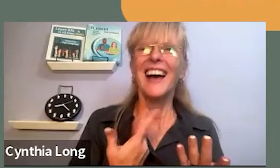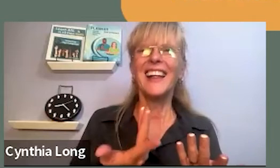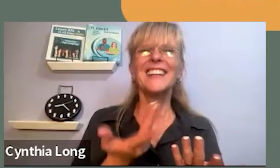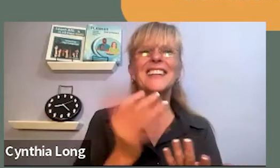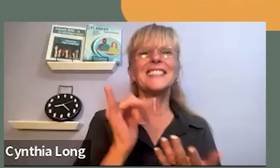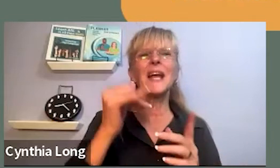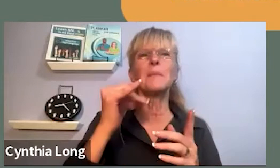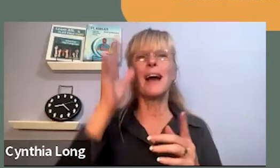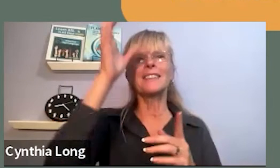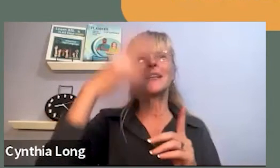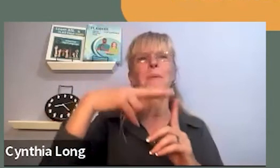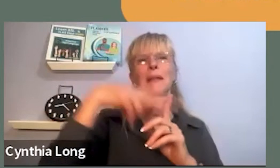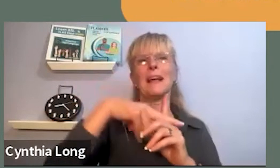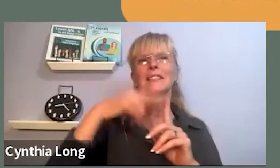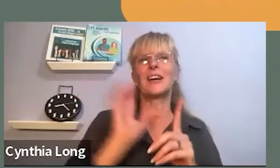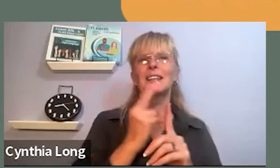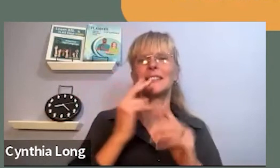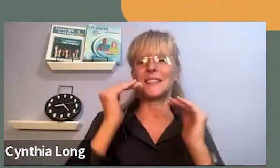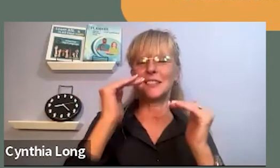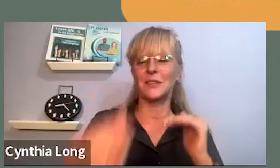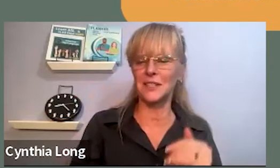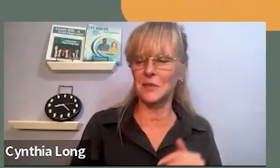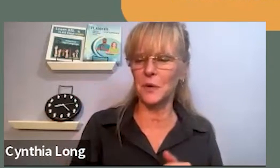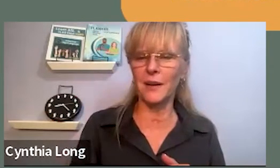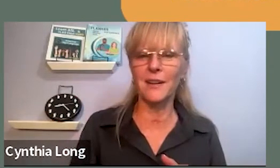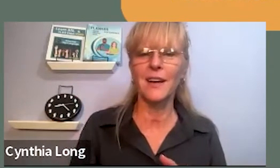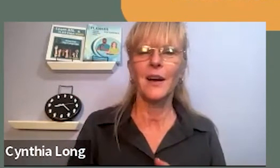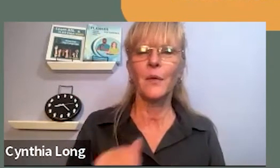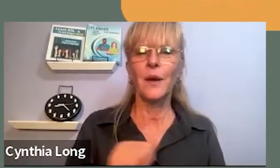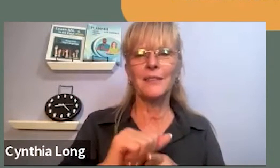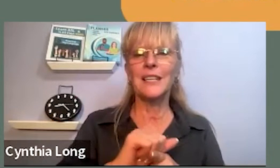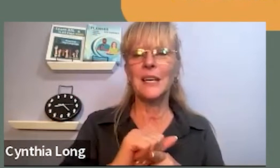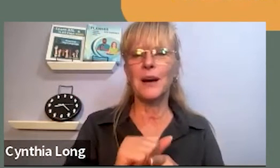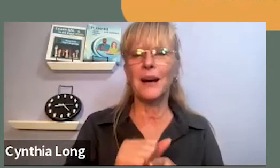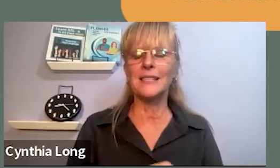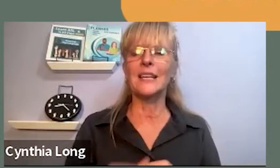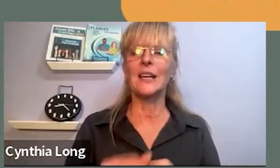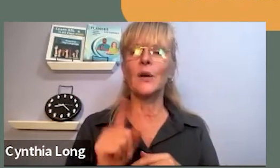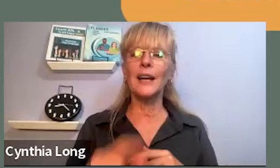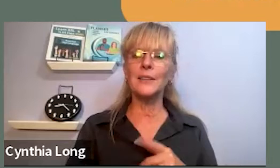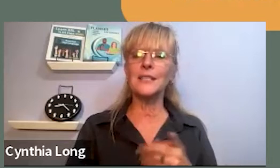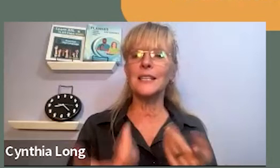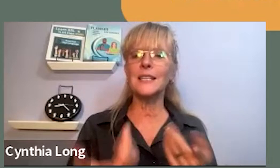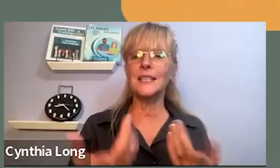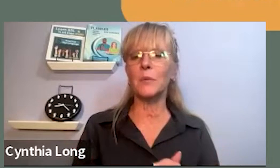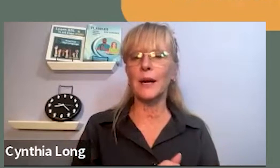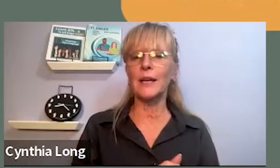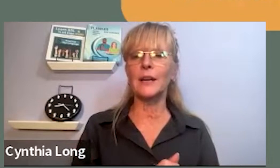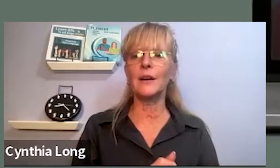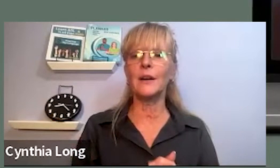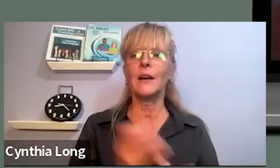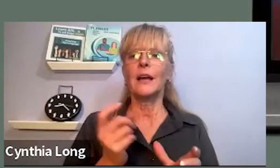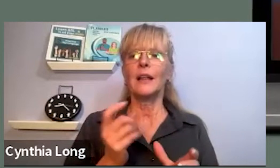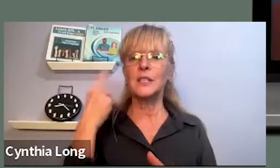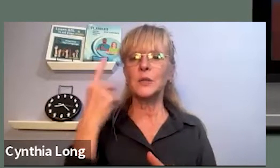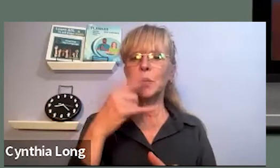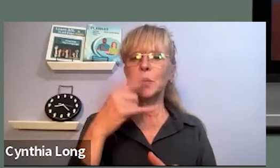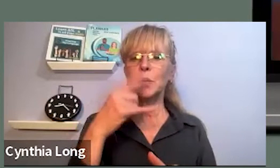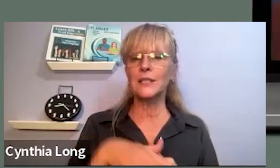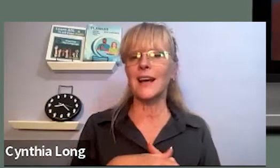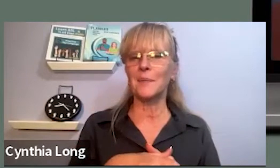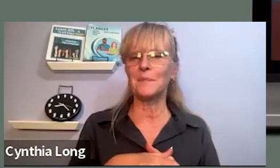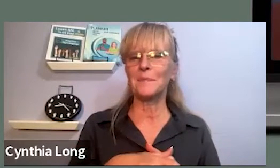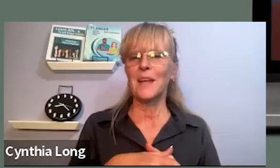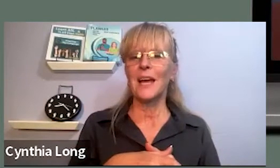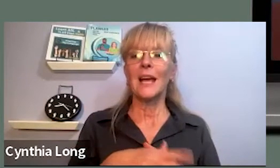So the same concept applies to us as adults as well. We have to keep practicing. Okay, here's an example right here. This